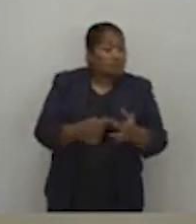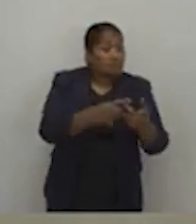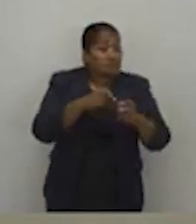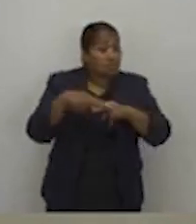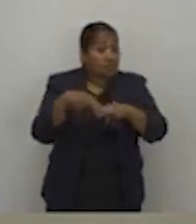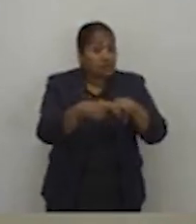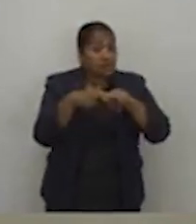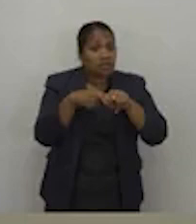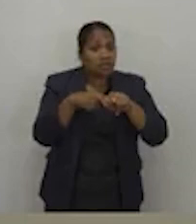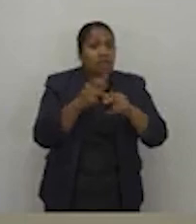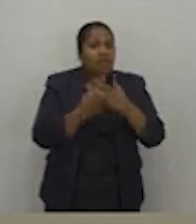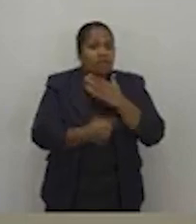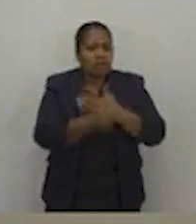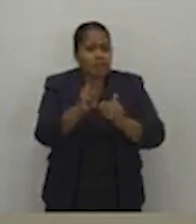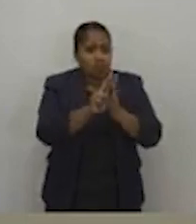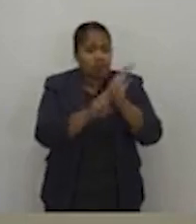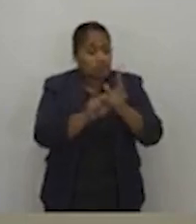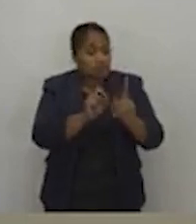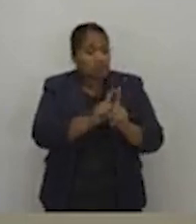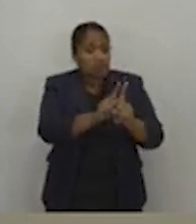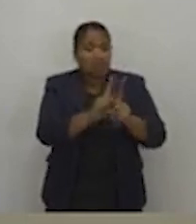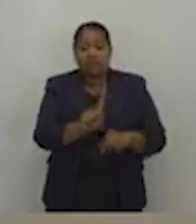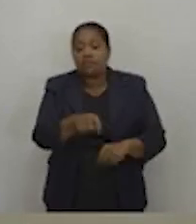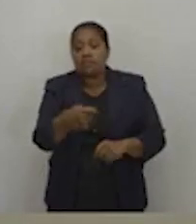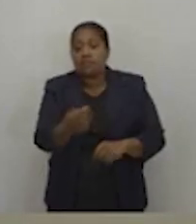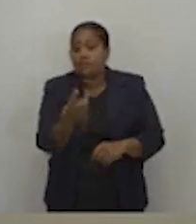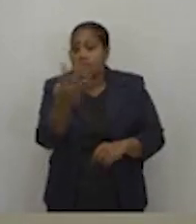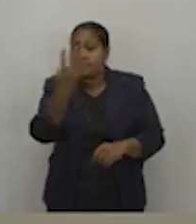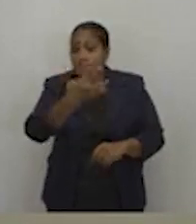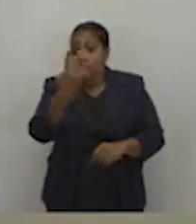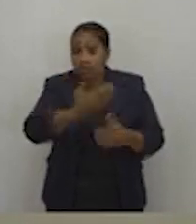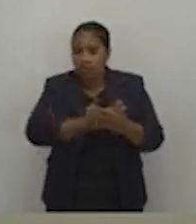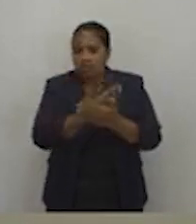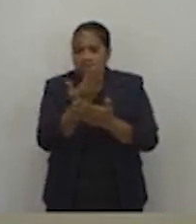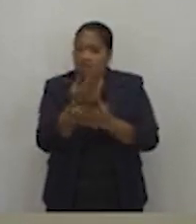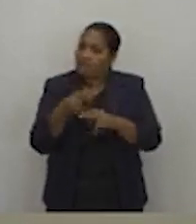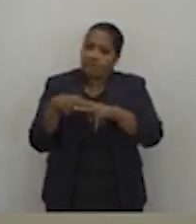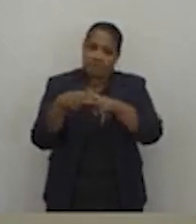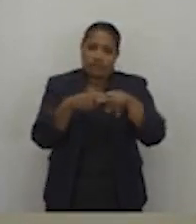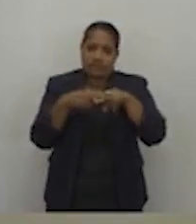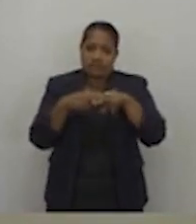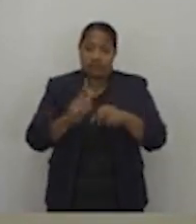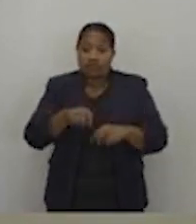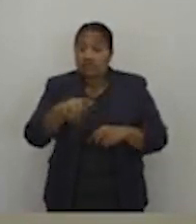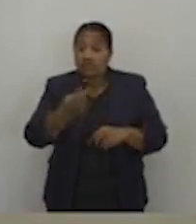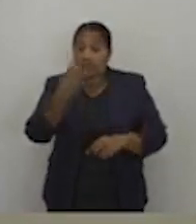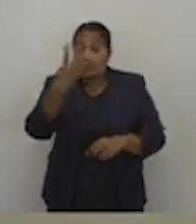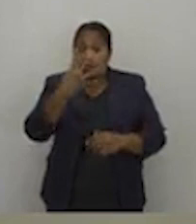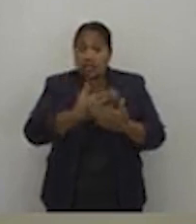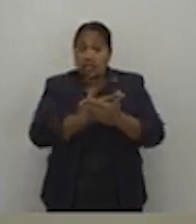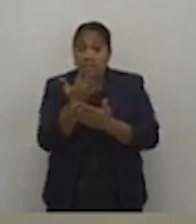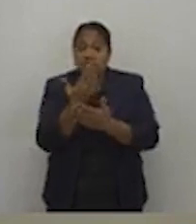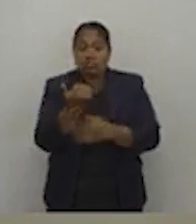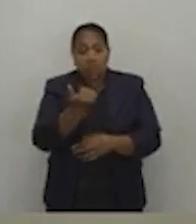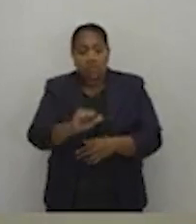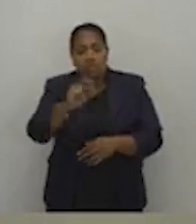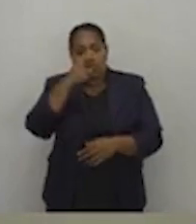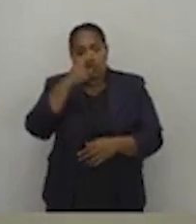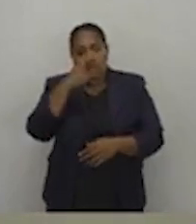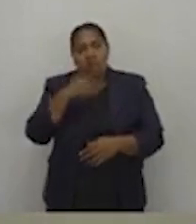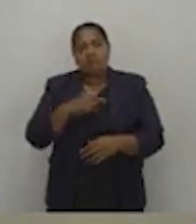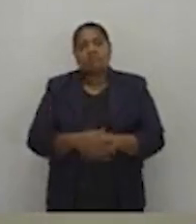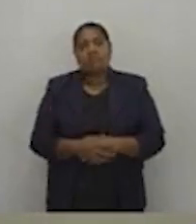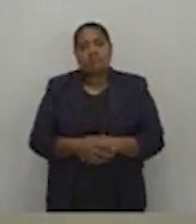effect for at least the next 14 days. For the rest of Fiji, for the next 14 days, to allow people to go about their lives